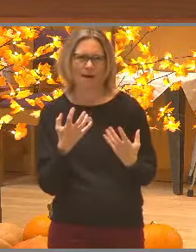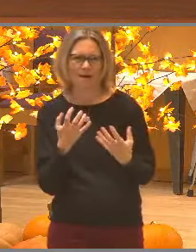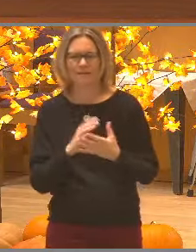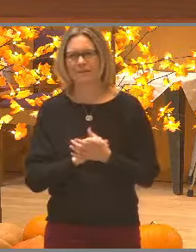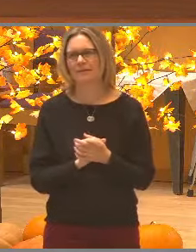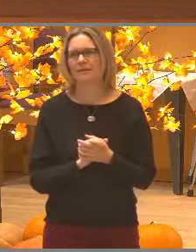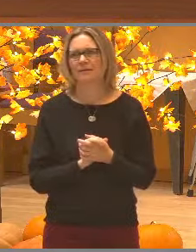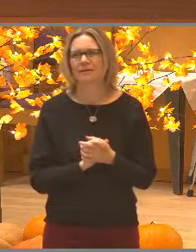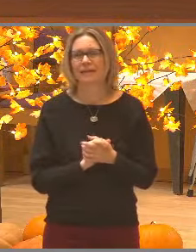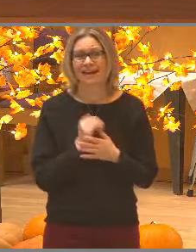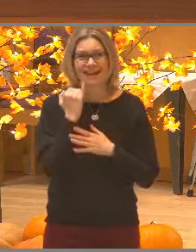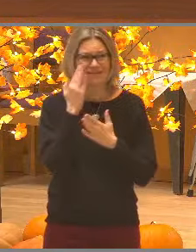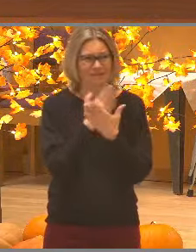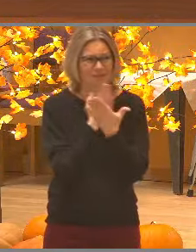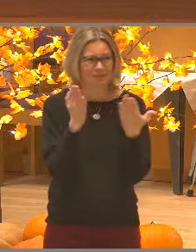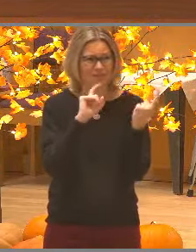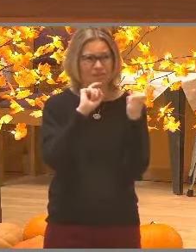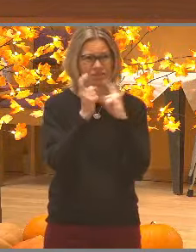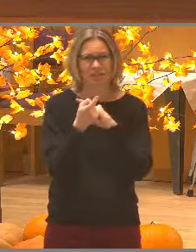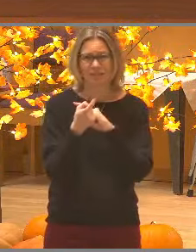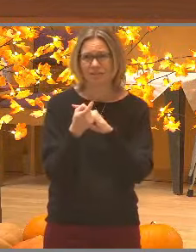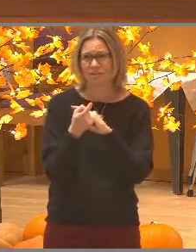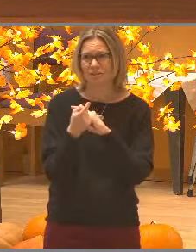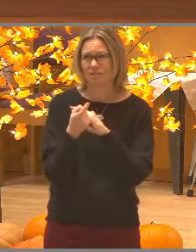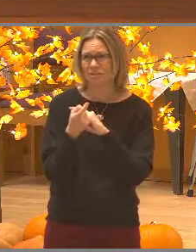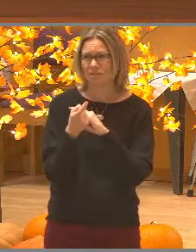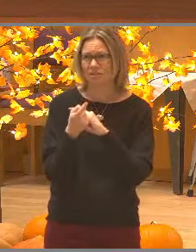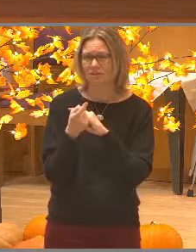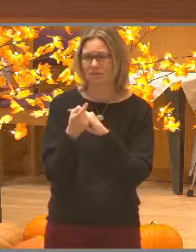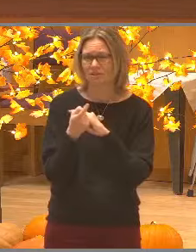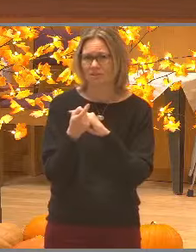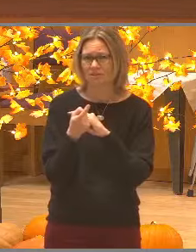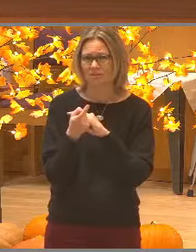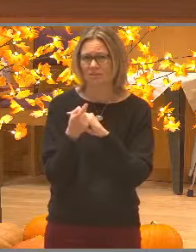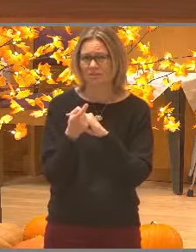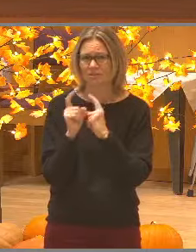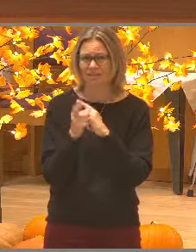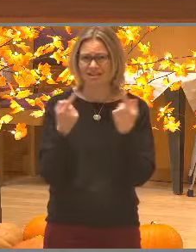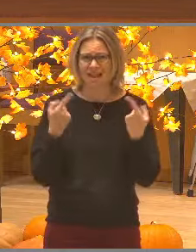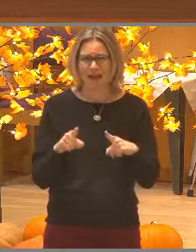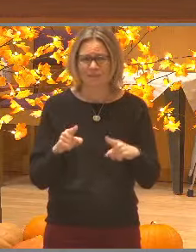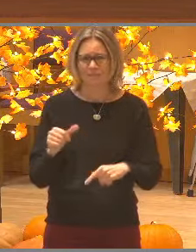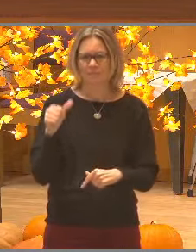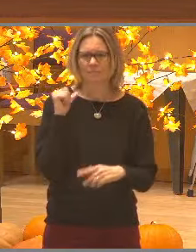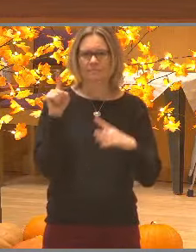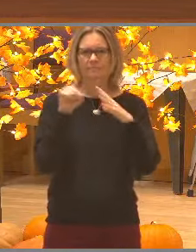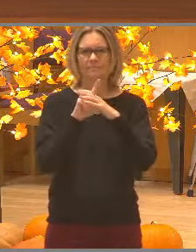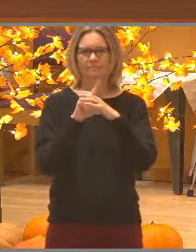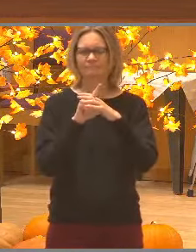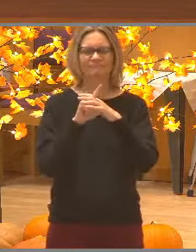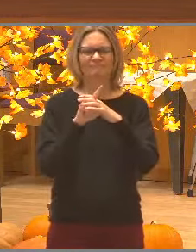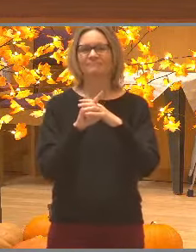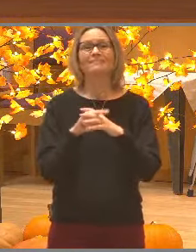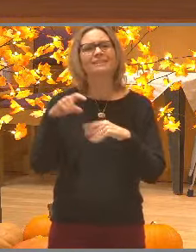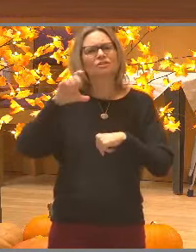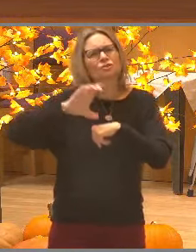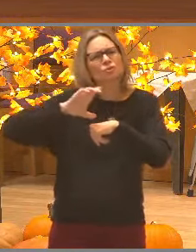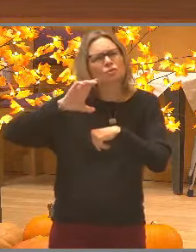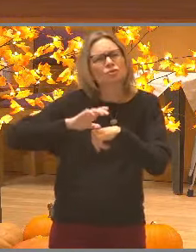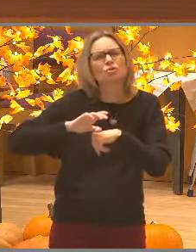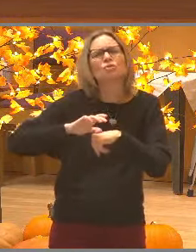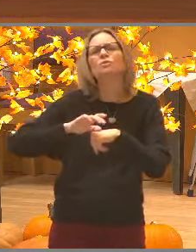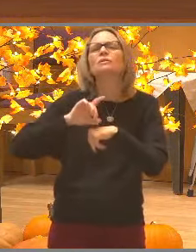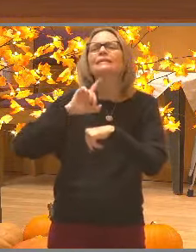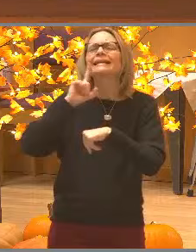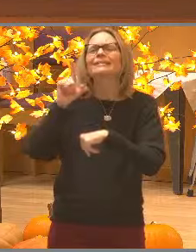And if something changes, then I won't come anymore. This church is the